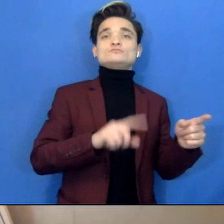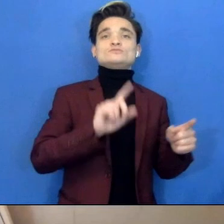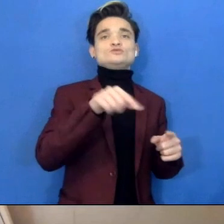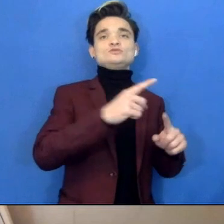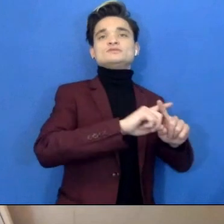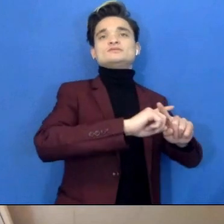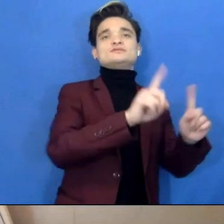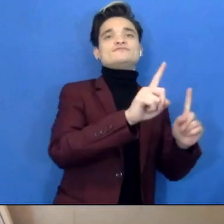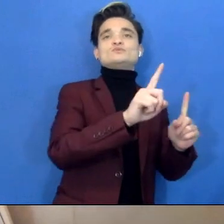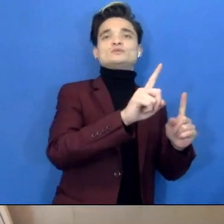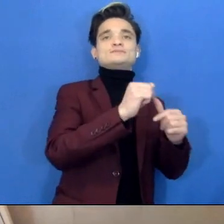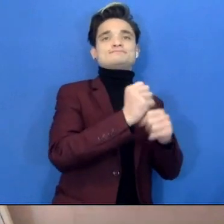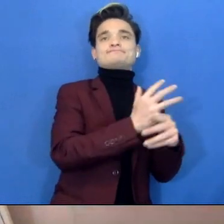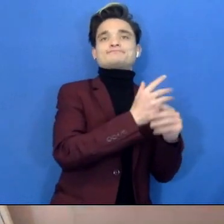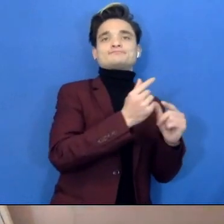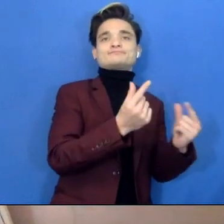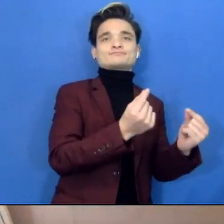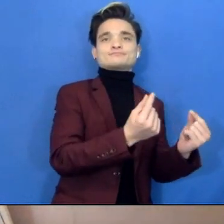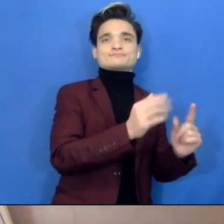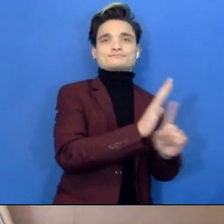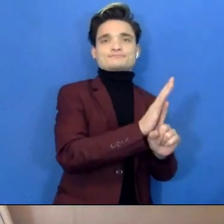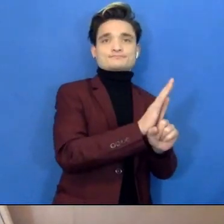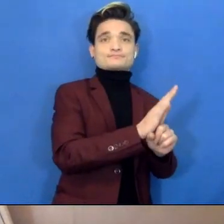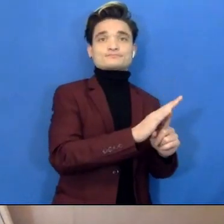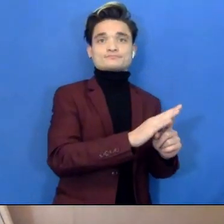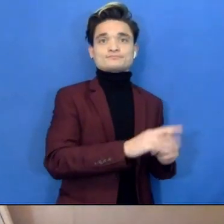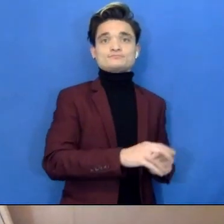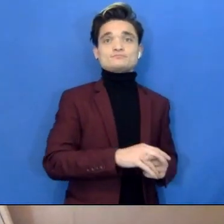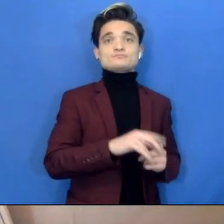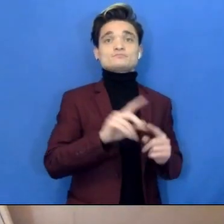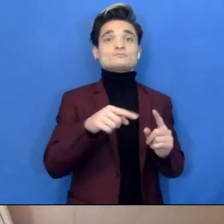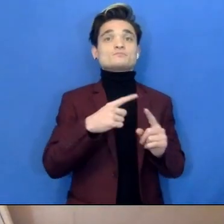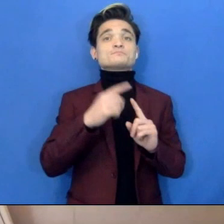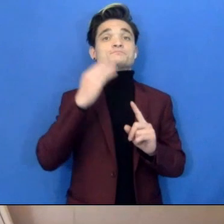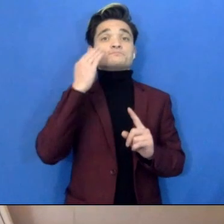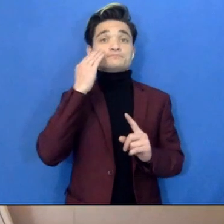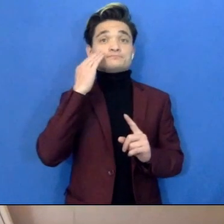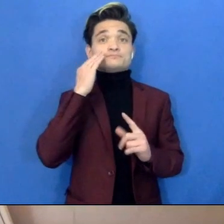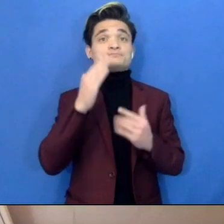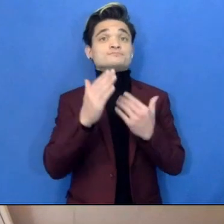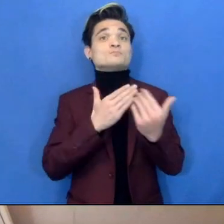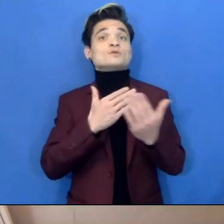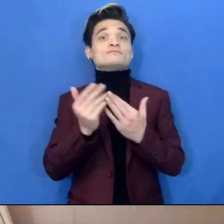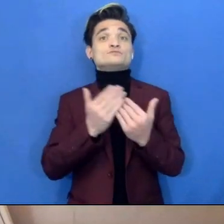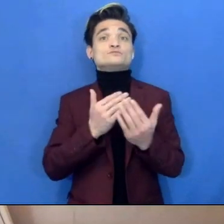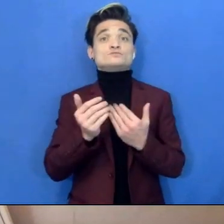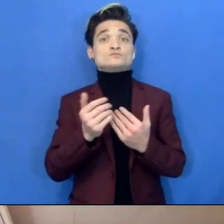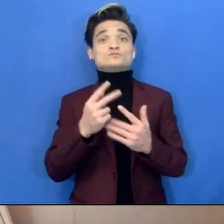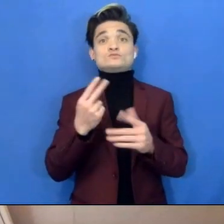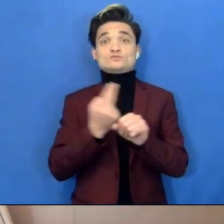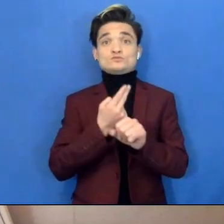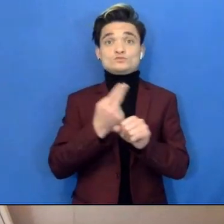to awareness that's needed by whoever uses language and whoever performs in improv. If you